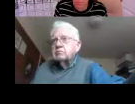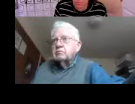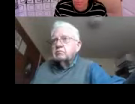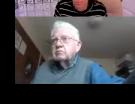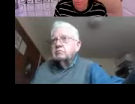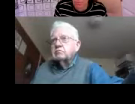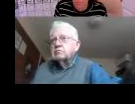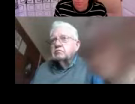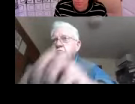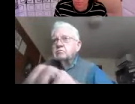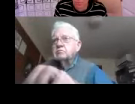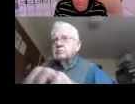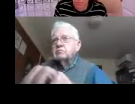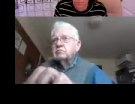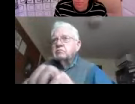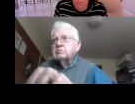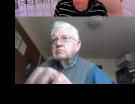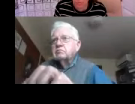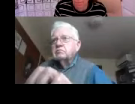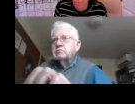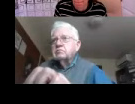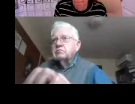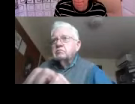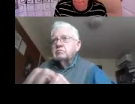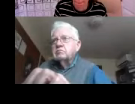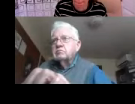one key pathway that's critical for reading, or are they going to